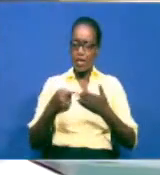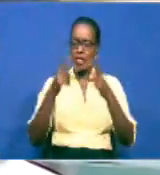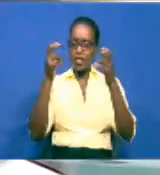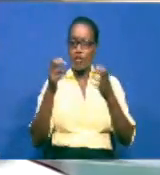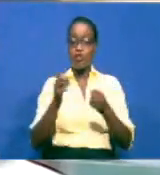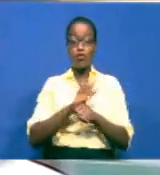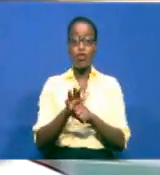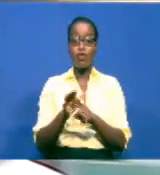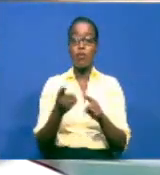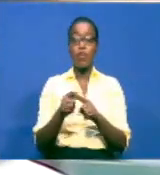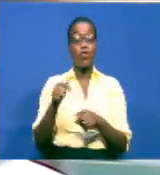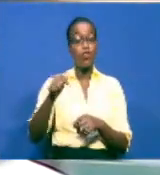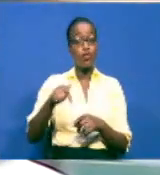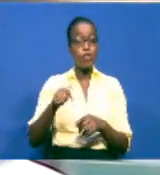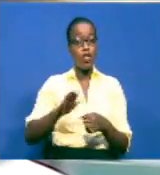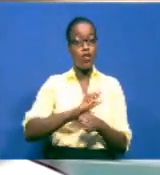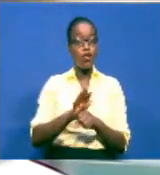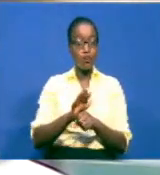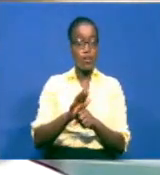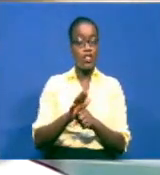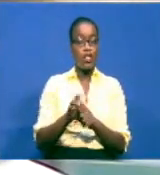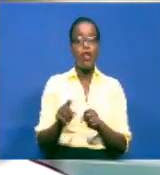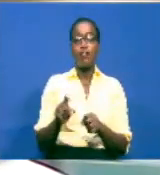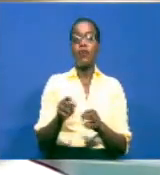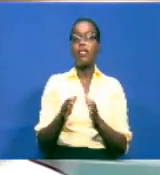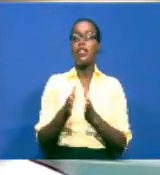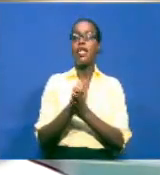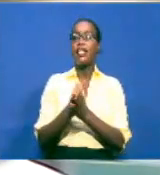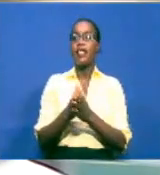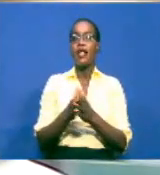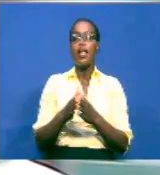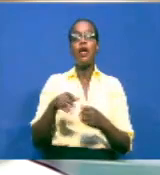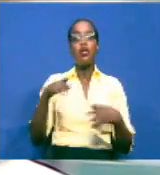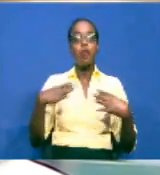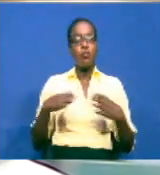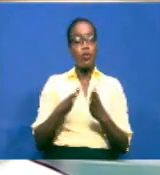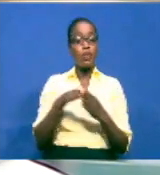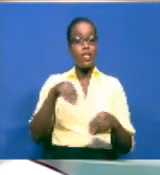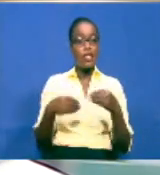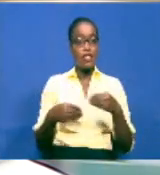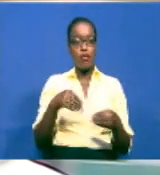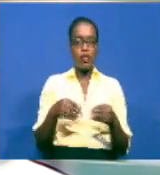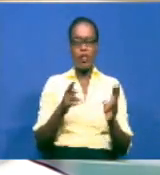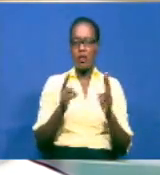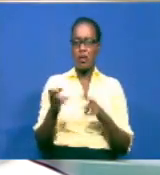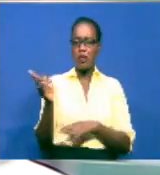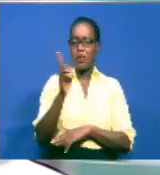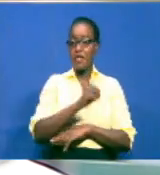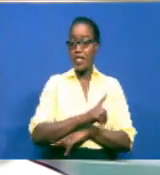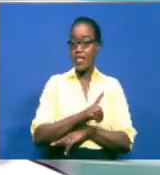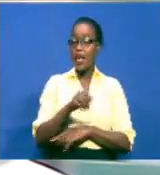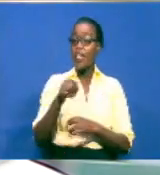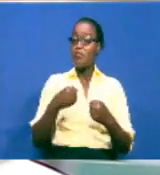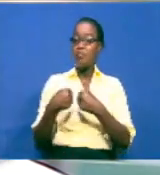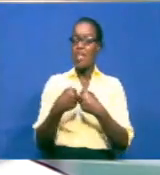at COVID-19 and people living with disabilities. They, of course, on a normal day, they usually have a lot